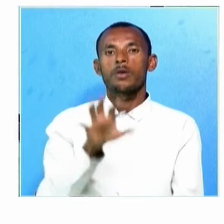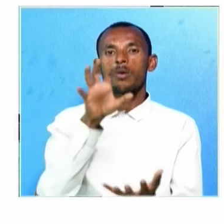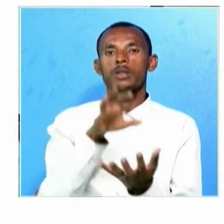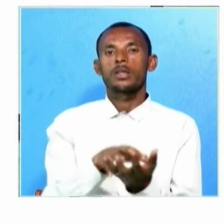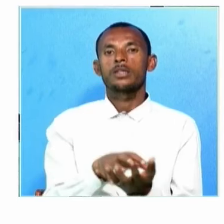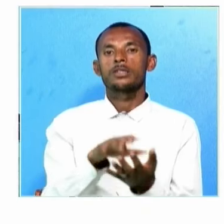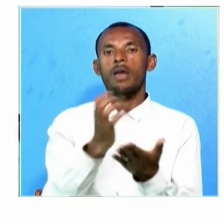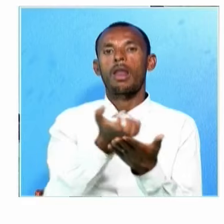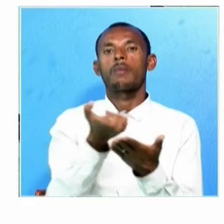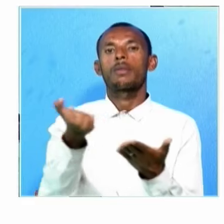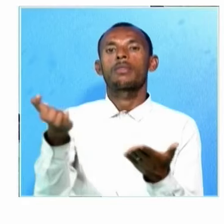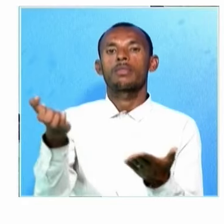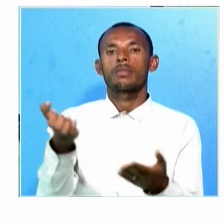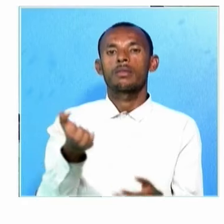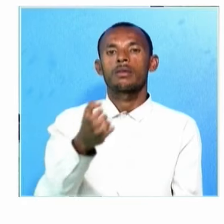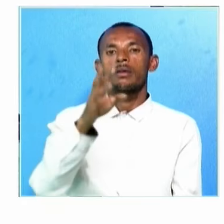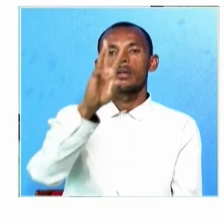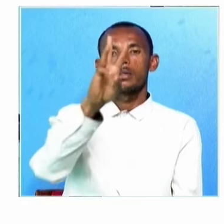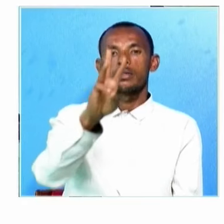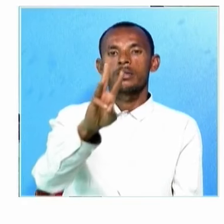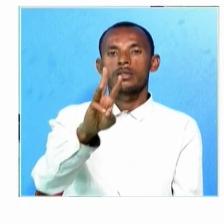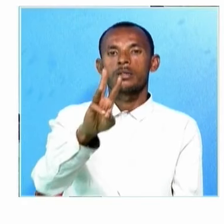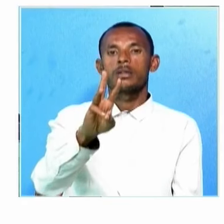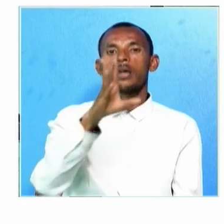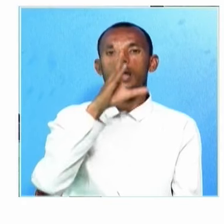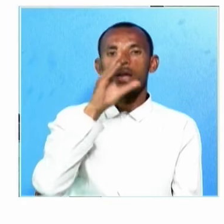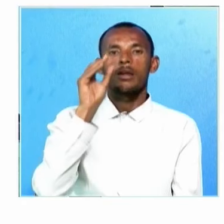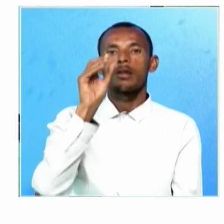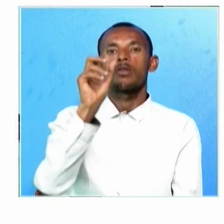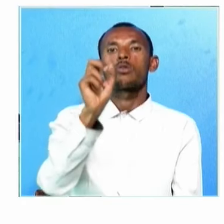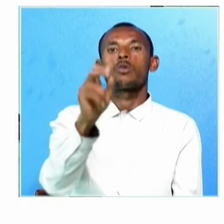contains the elements 6 and 12.